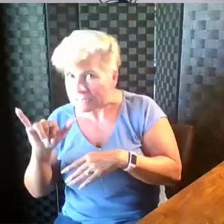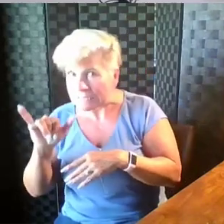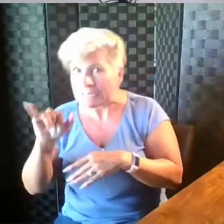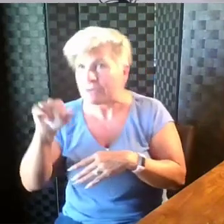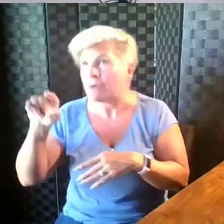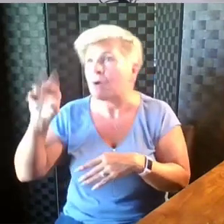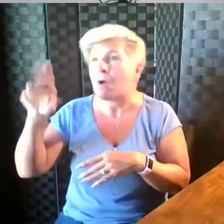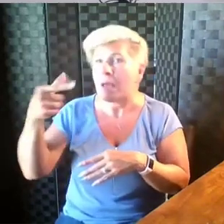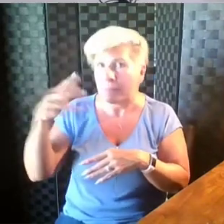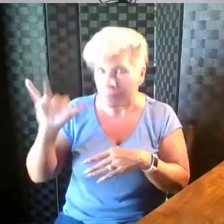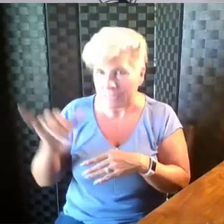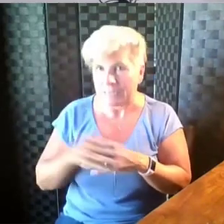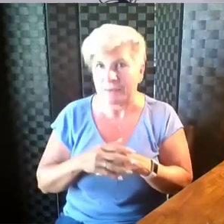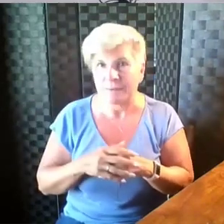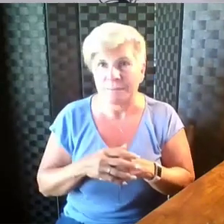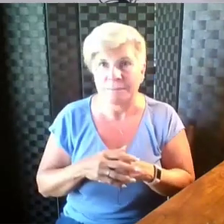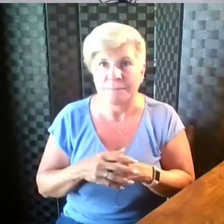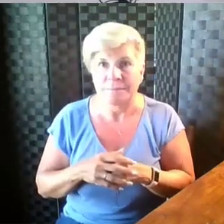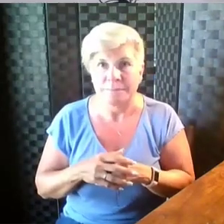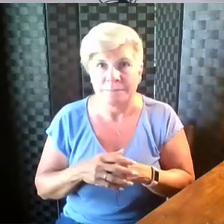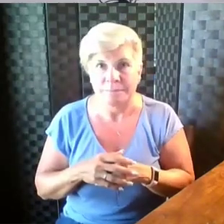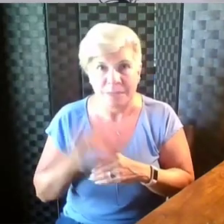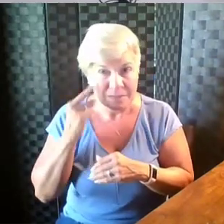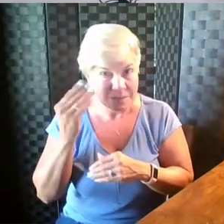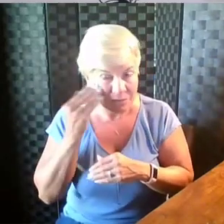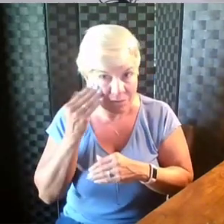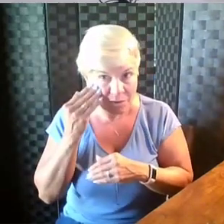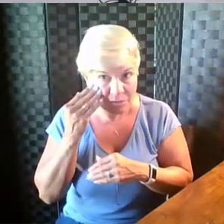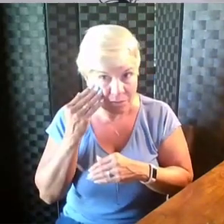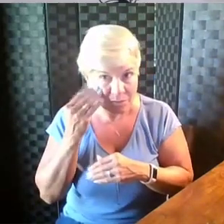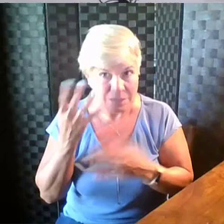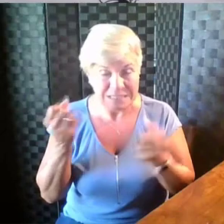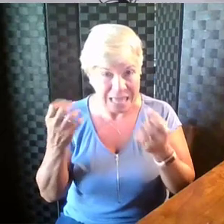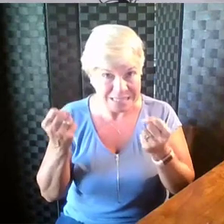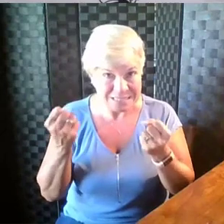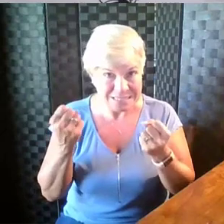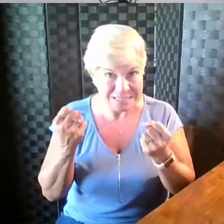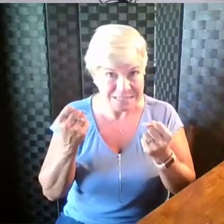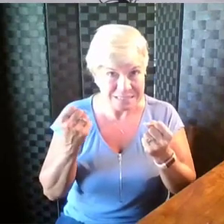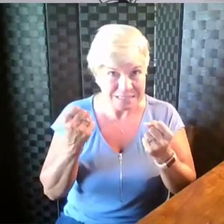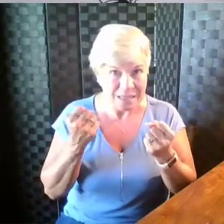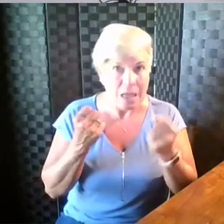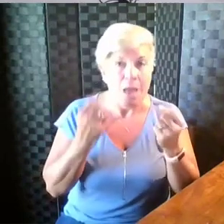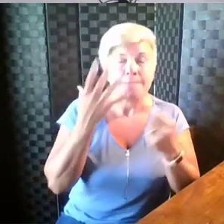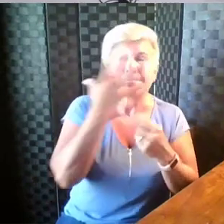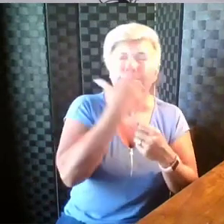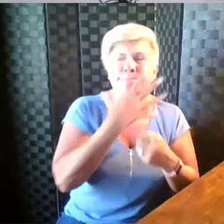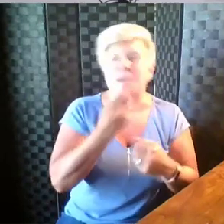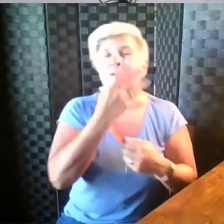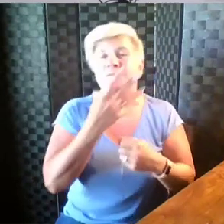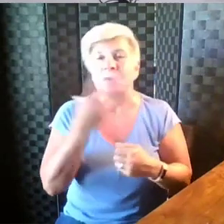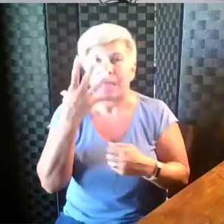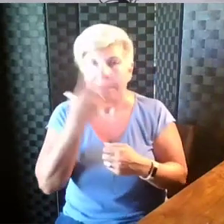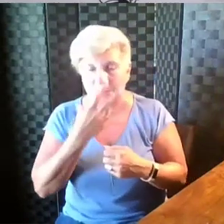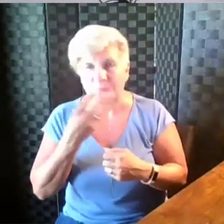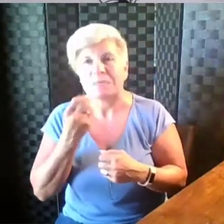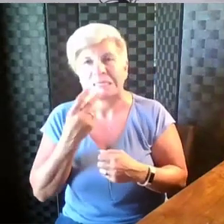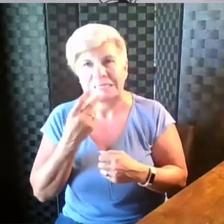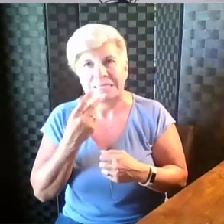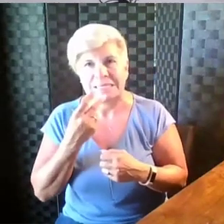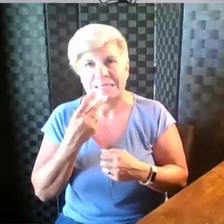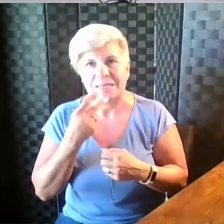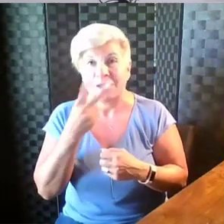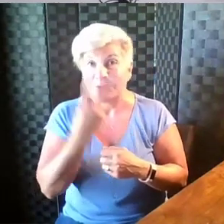Do you think you know? Shout it out. Beautiful and pretty. So those two words have the same